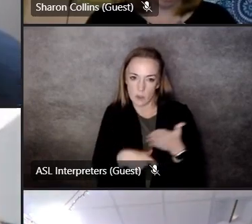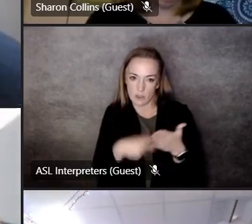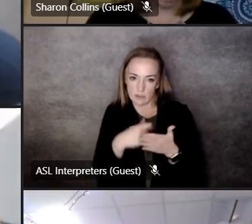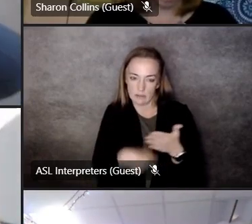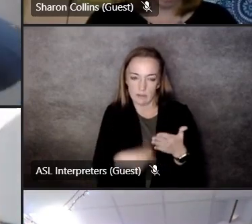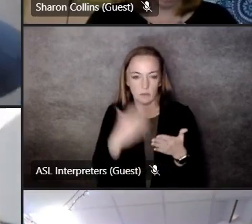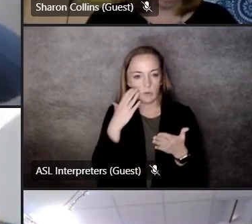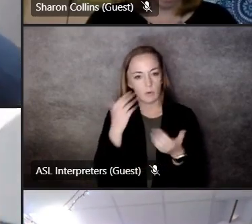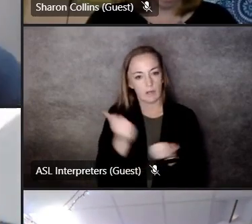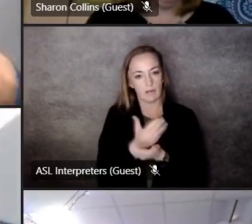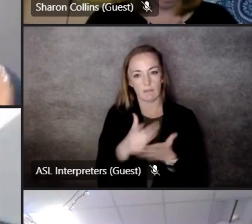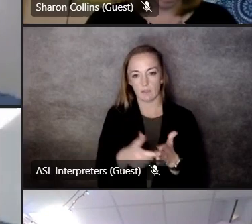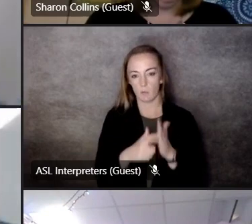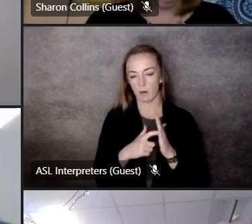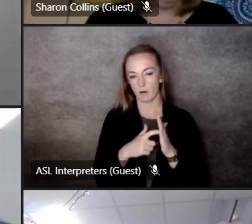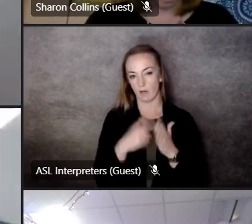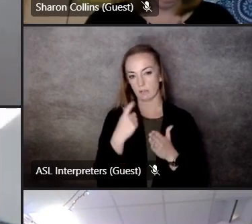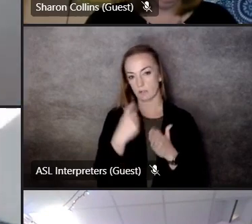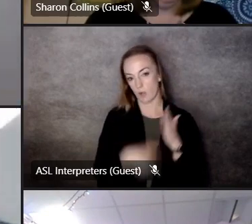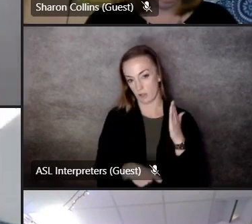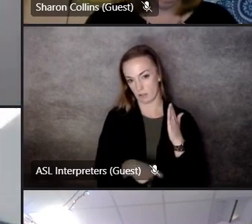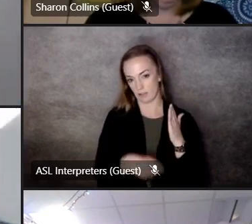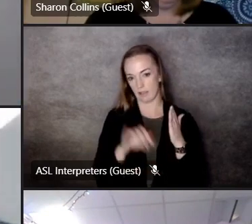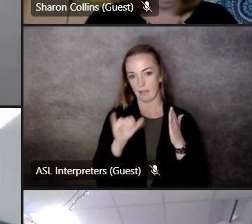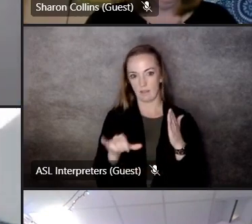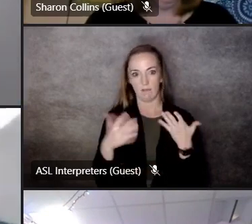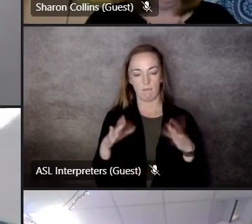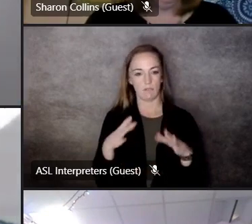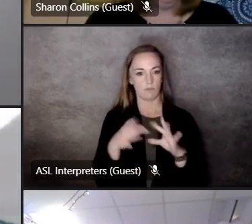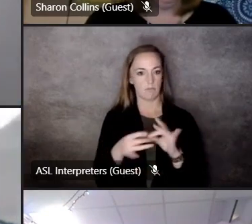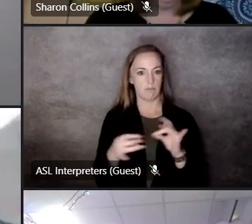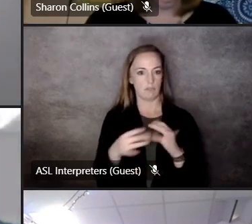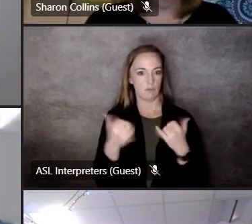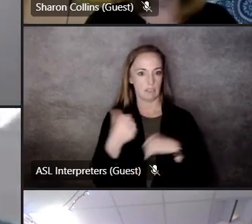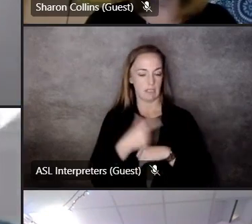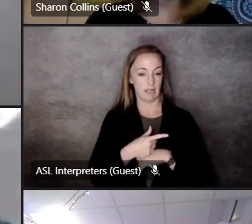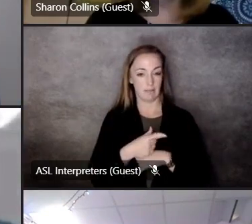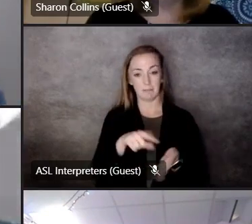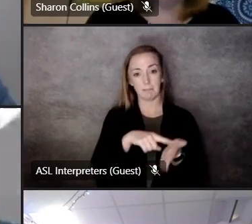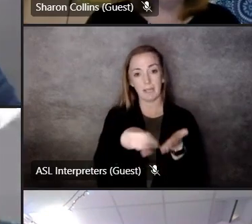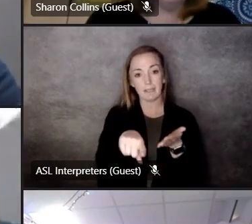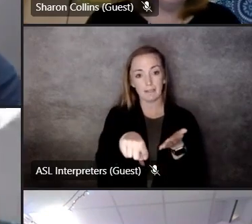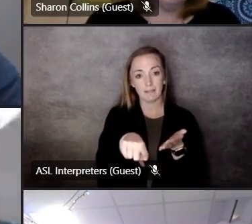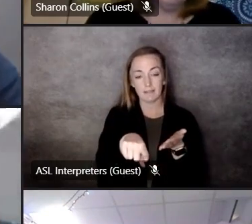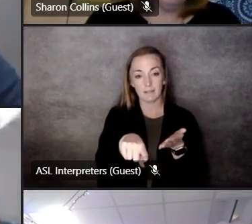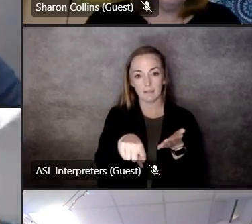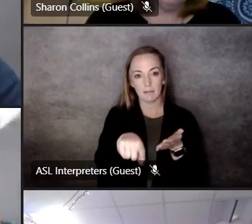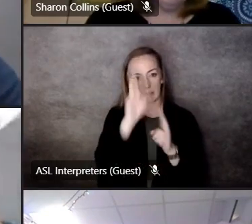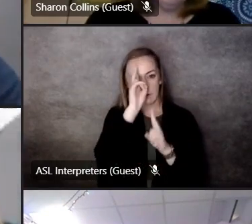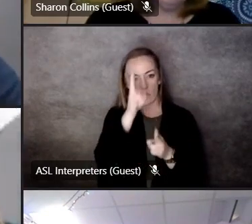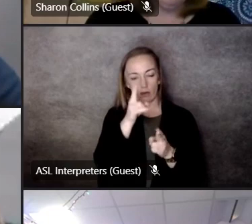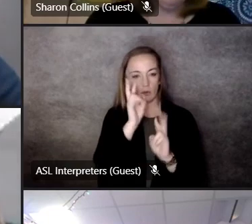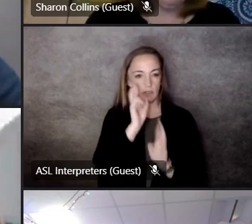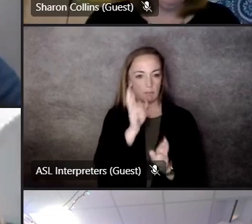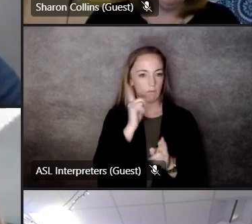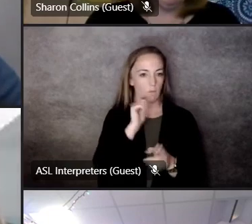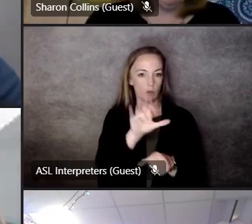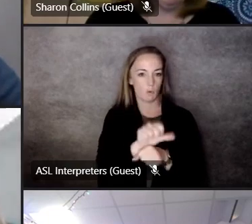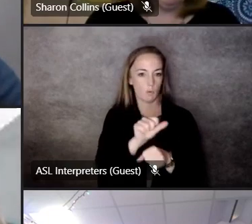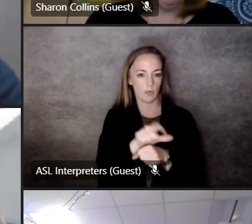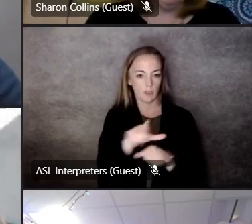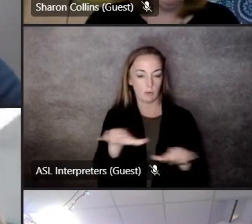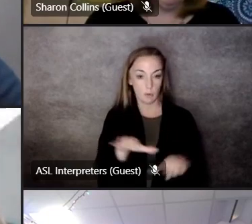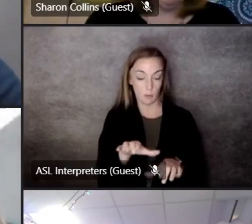and that has been mentioned today too. Just being compensated, being honored for the work that you're doing, i.e.,